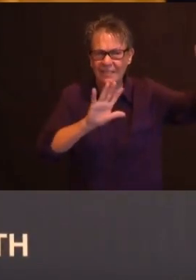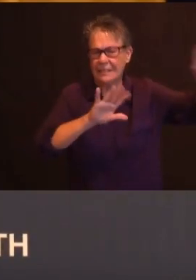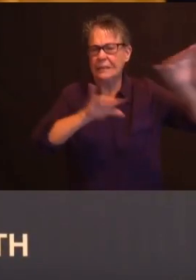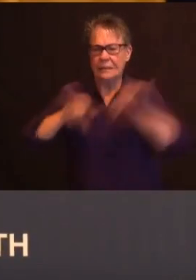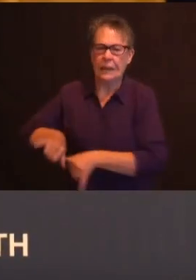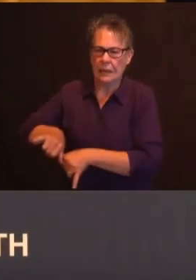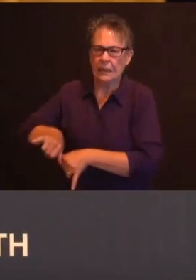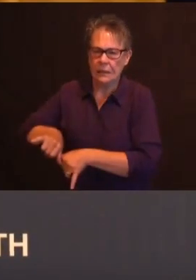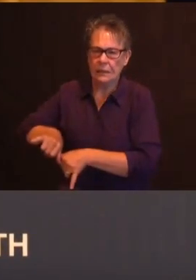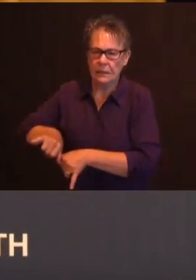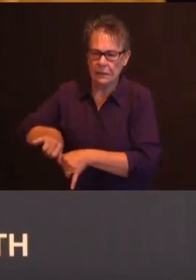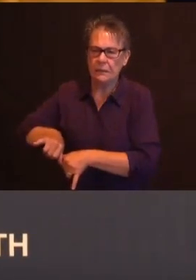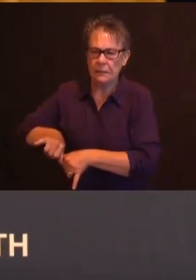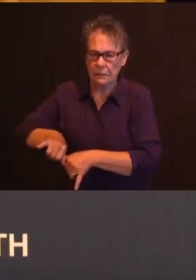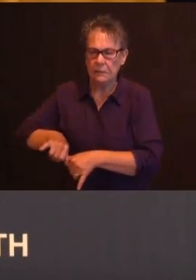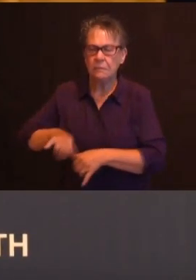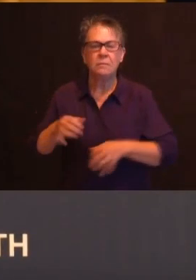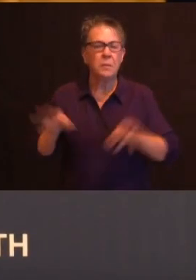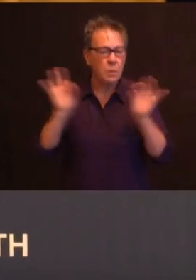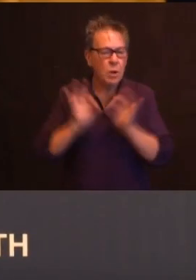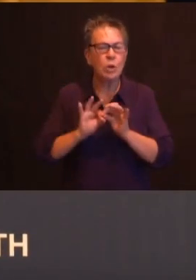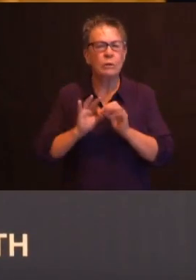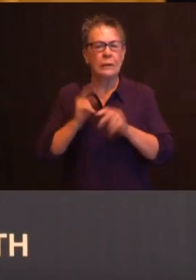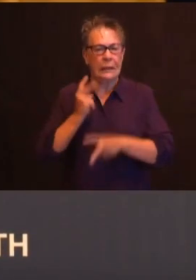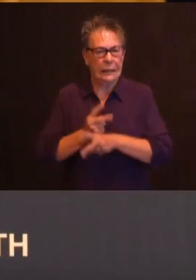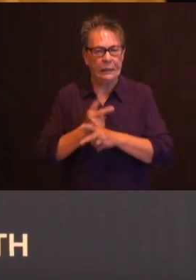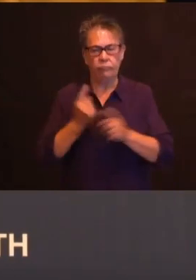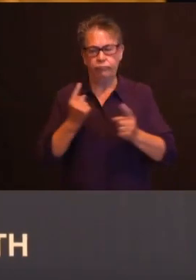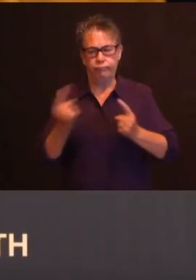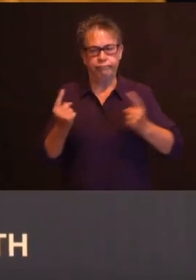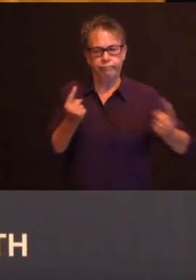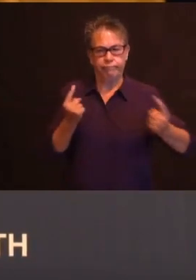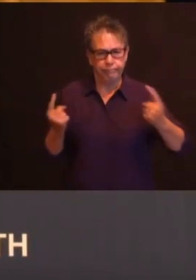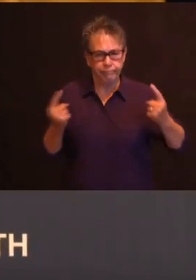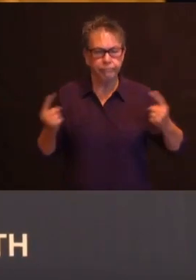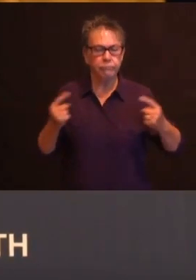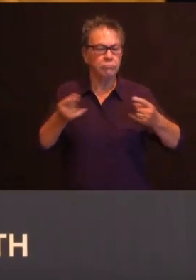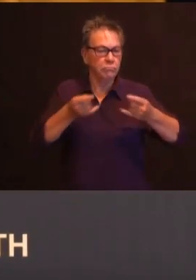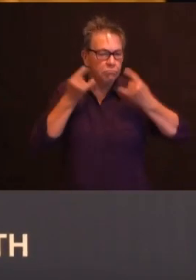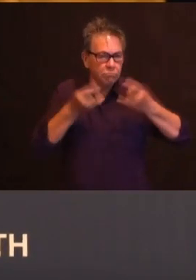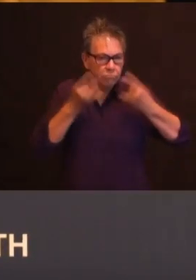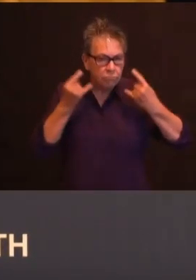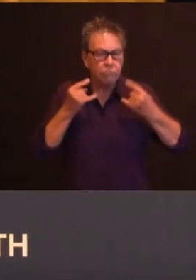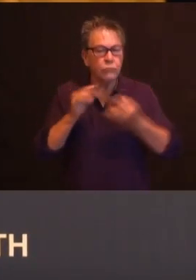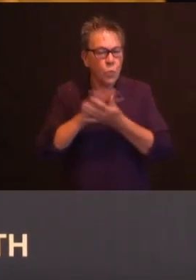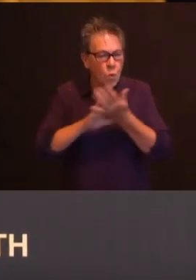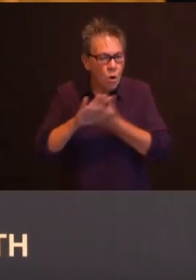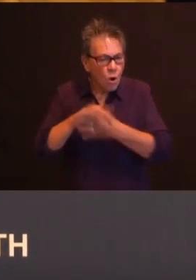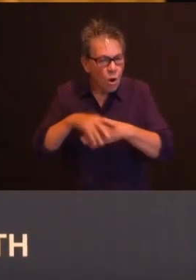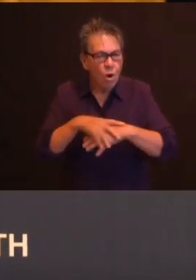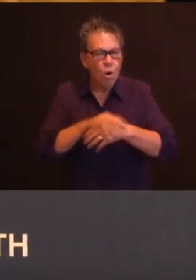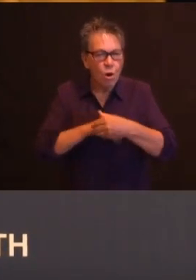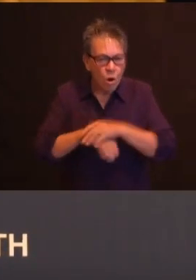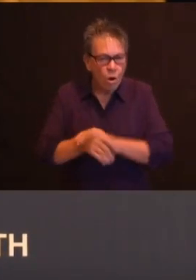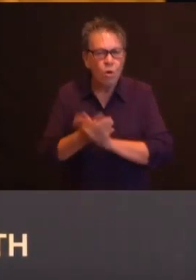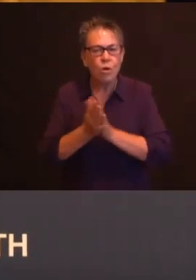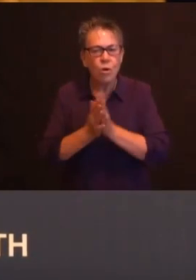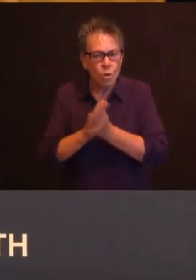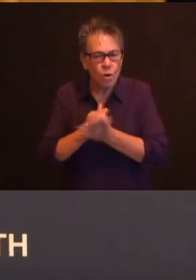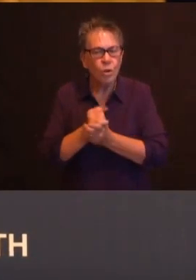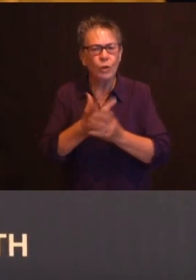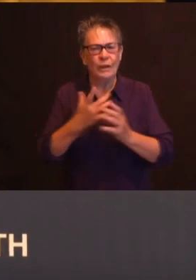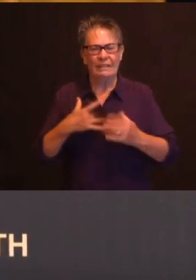water. And if you don't feel well, don't go near other people. Get tested. We've got the testing capacity. Fire